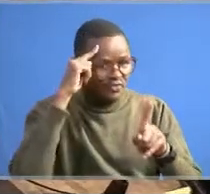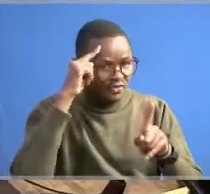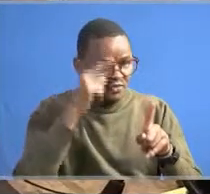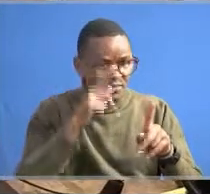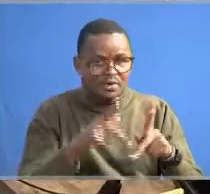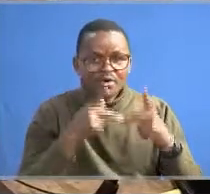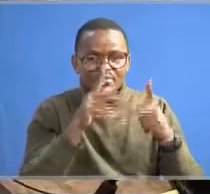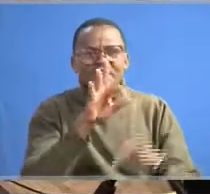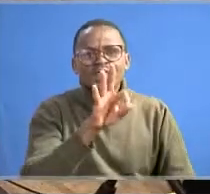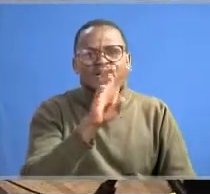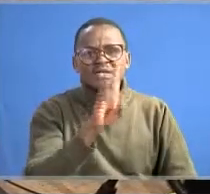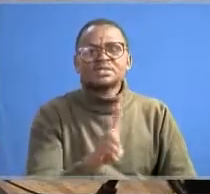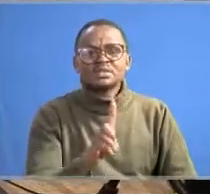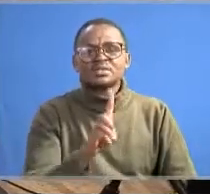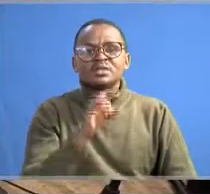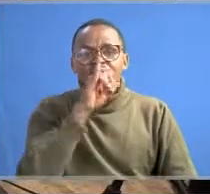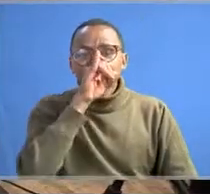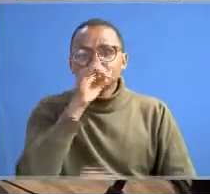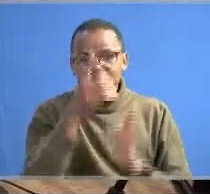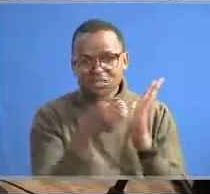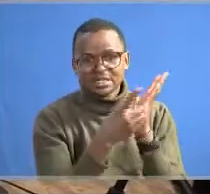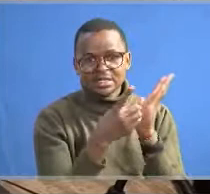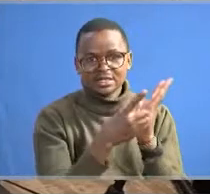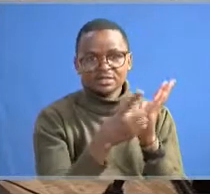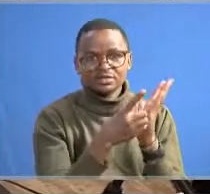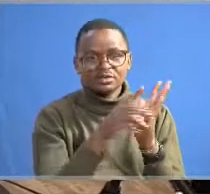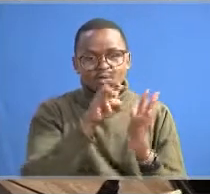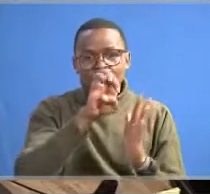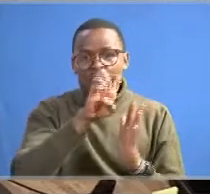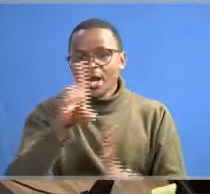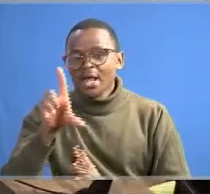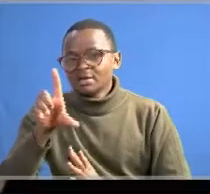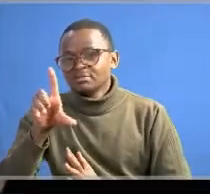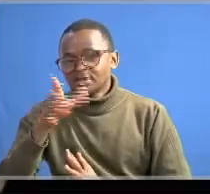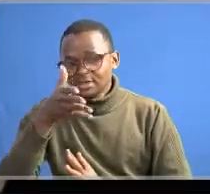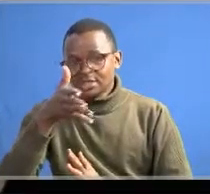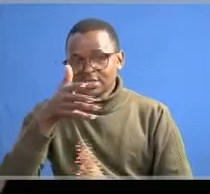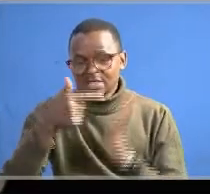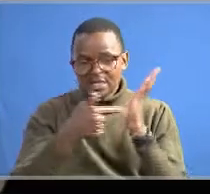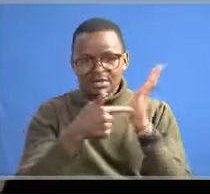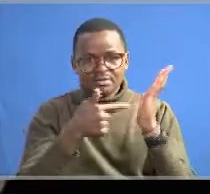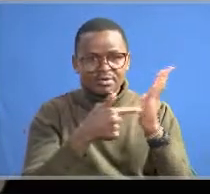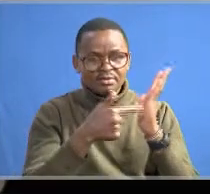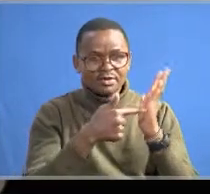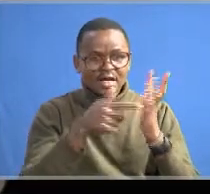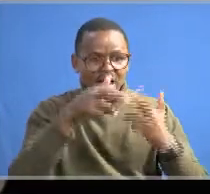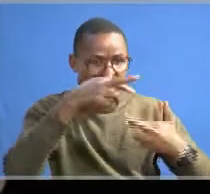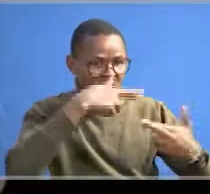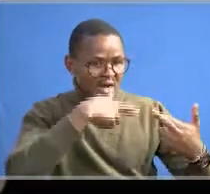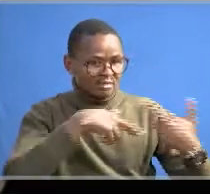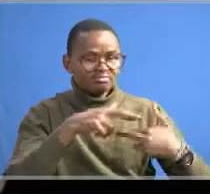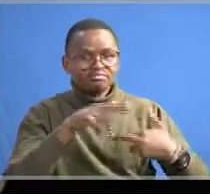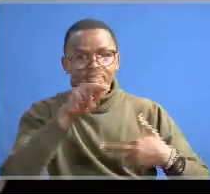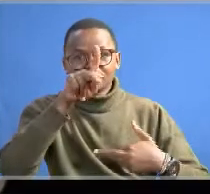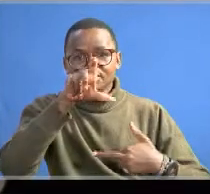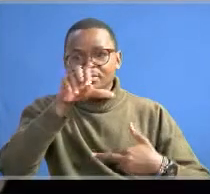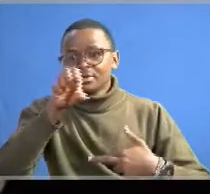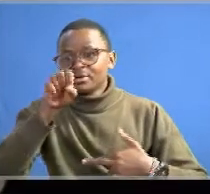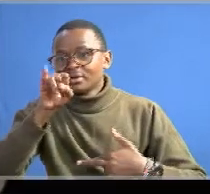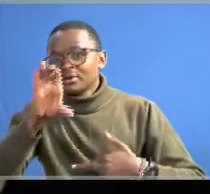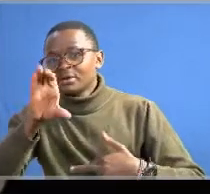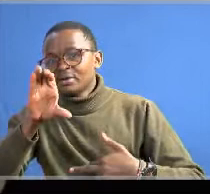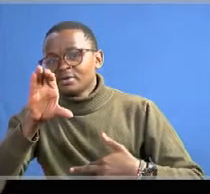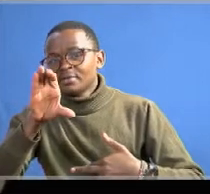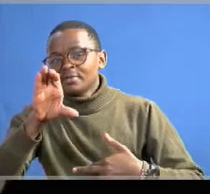any 3D printed part is a digital 3D model. This technology has revolutionized plastic surgery, more so